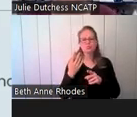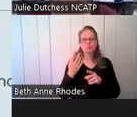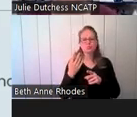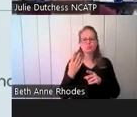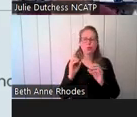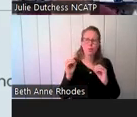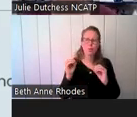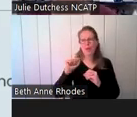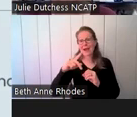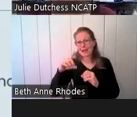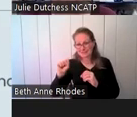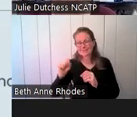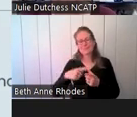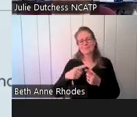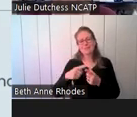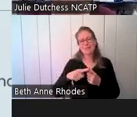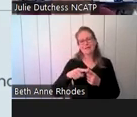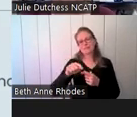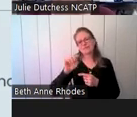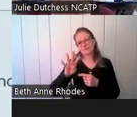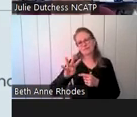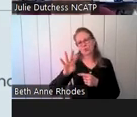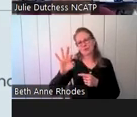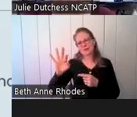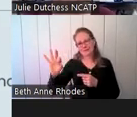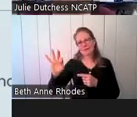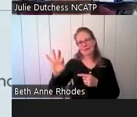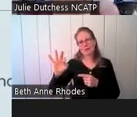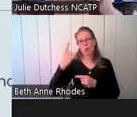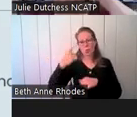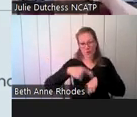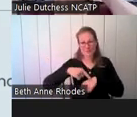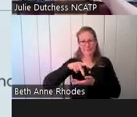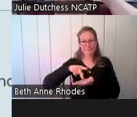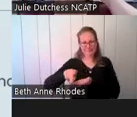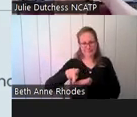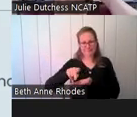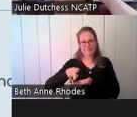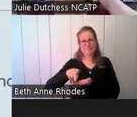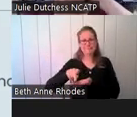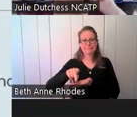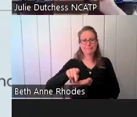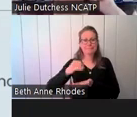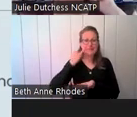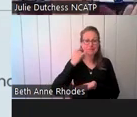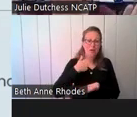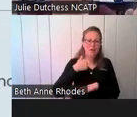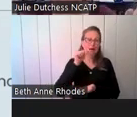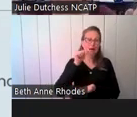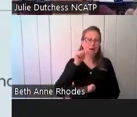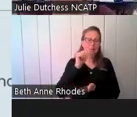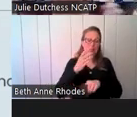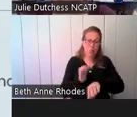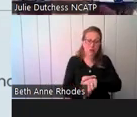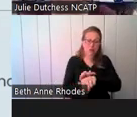ads, then it's $4.99, and that's a one-time cost, which is nice. And if you have an Apple Watch, it syncs really